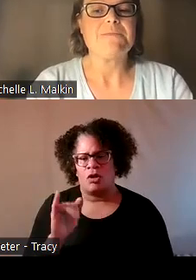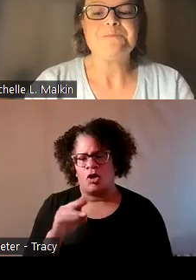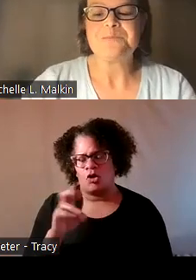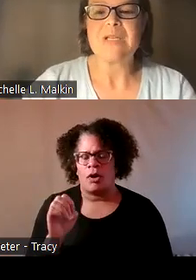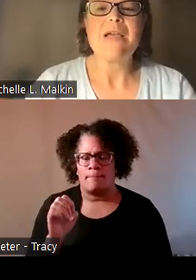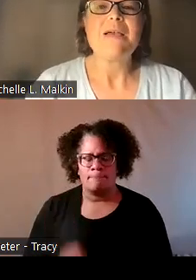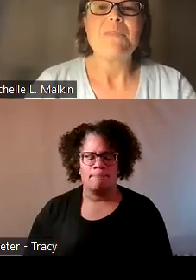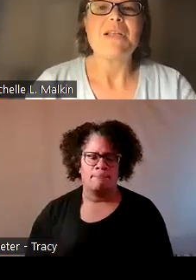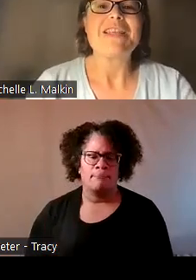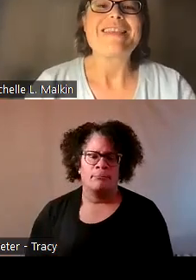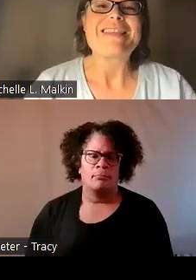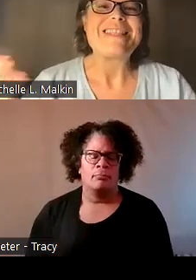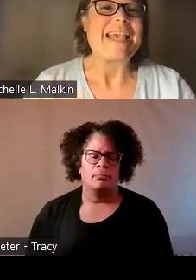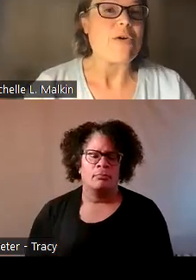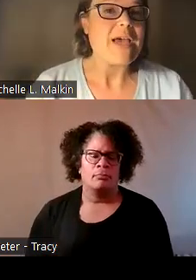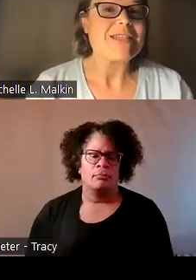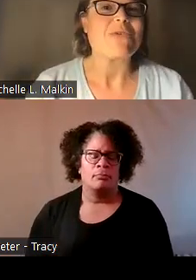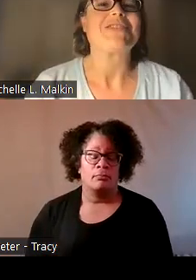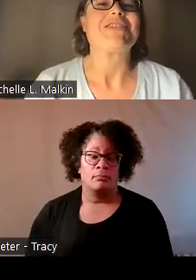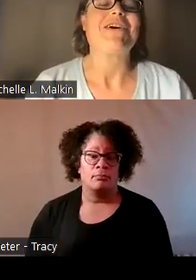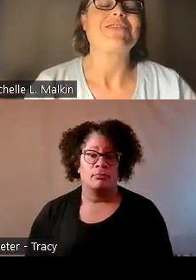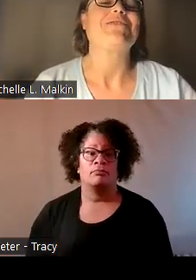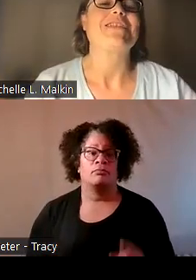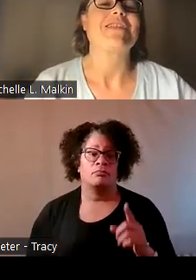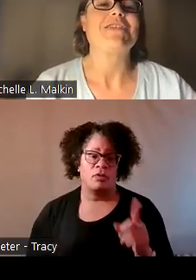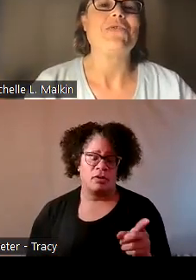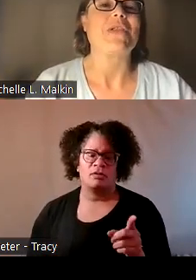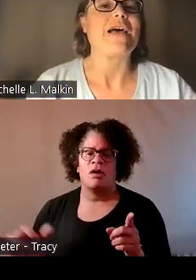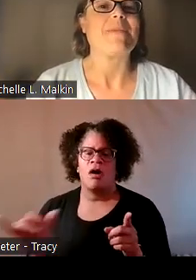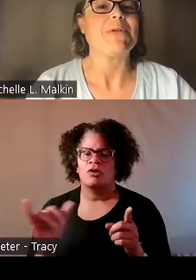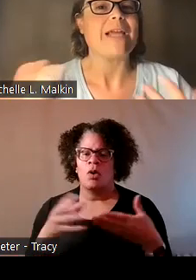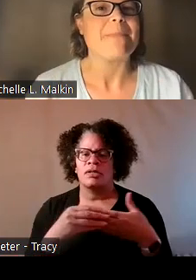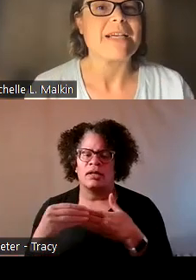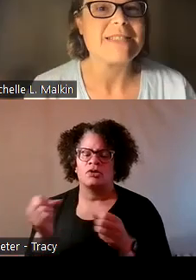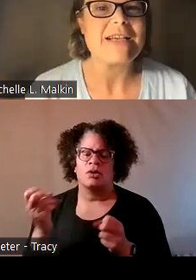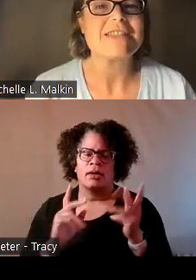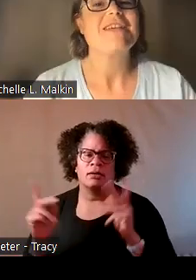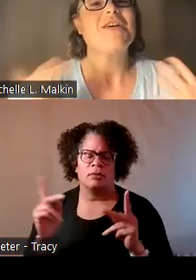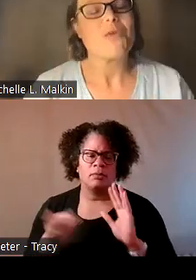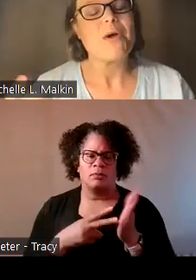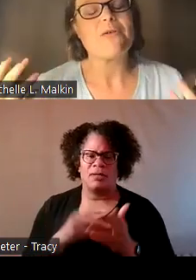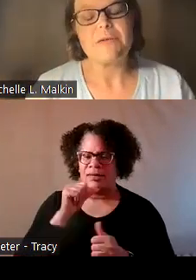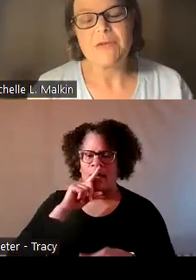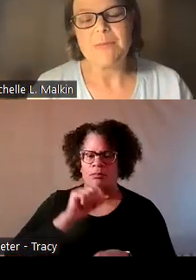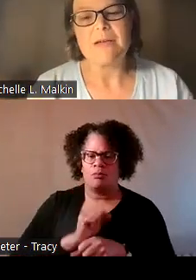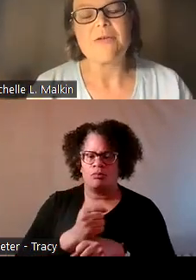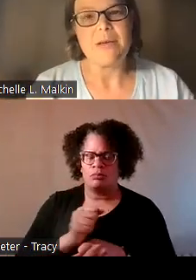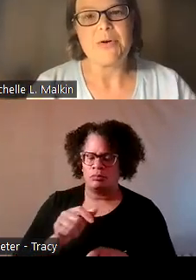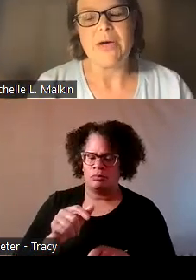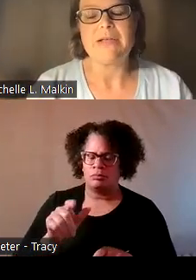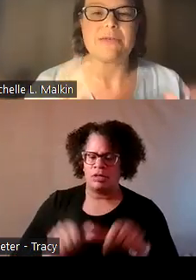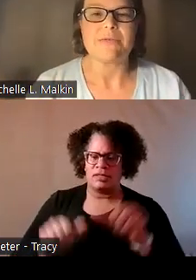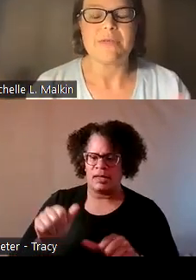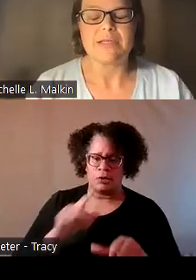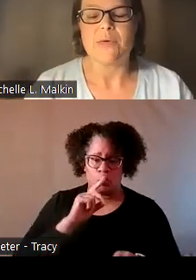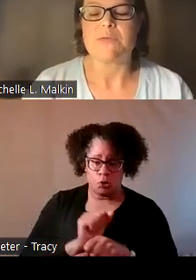down. But taking away this question also has led to a lot of people not being assessed for whether they've committed a crime or